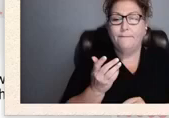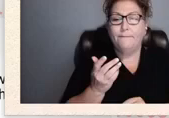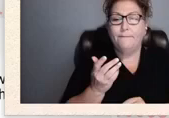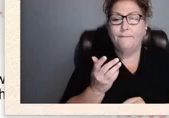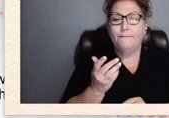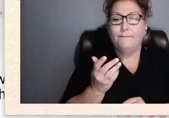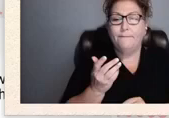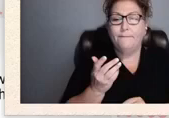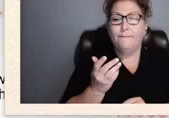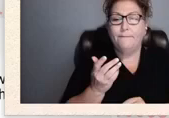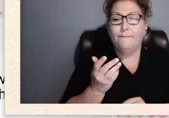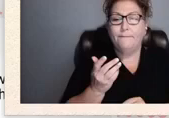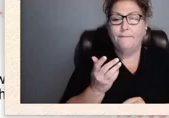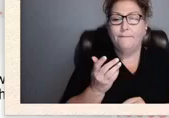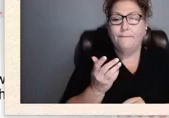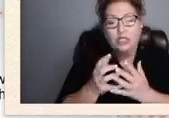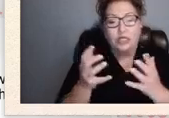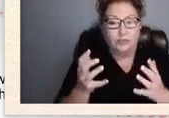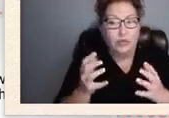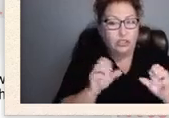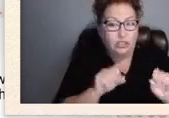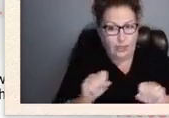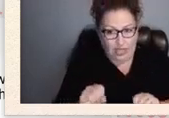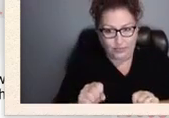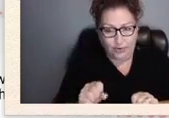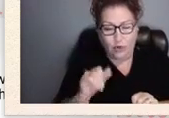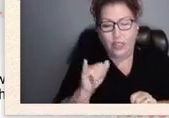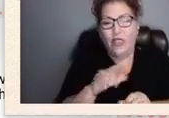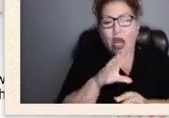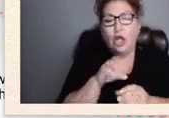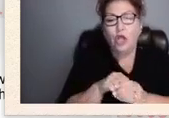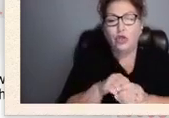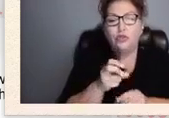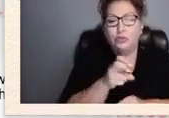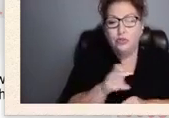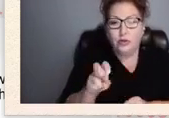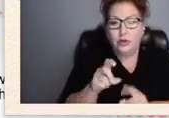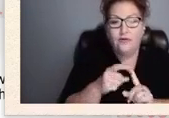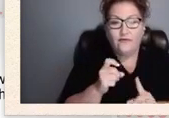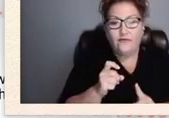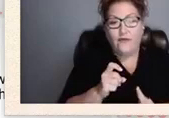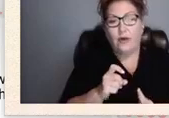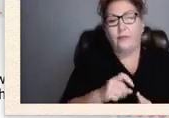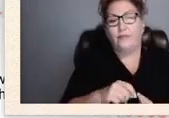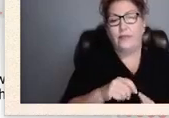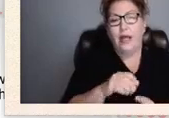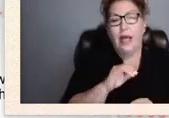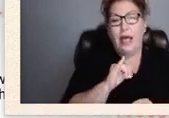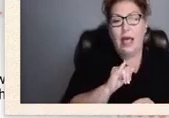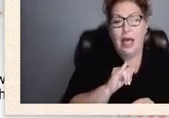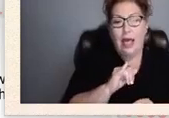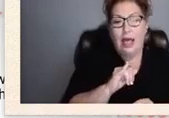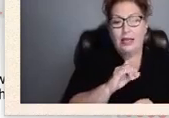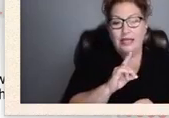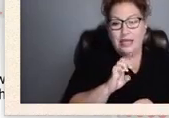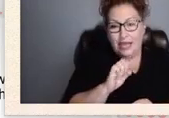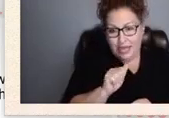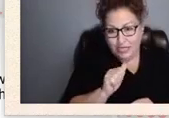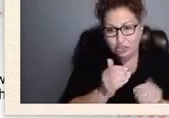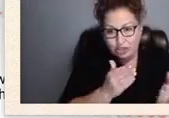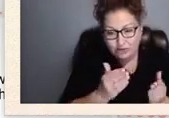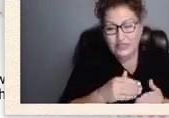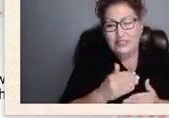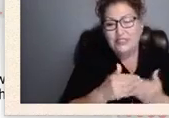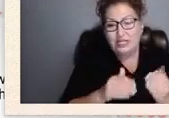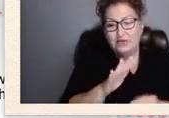financially as much as possible. This includes movement from IDEA services or Section 504 plans in educational